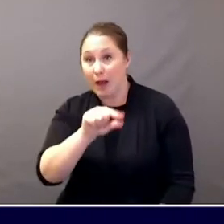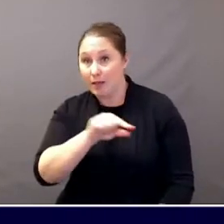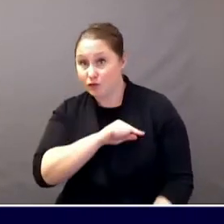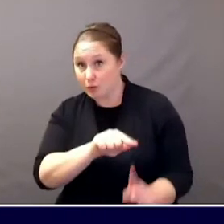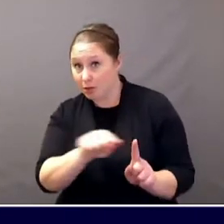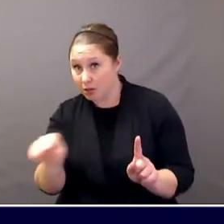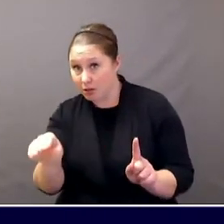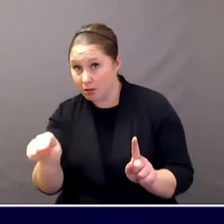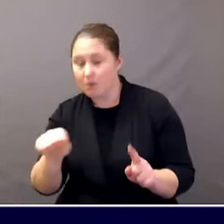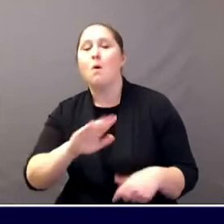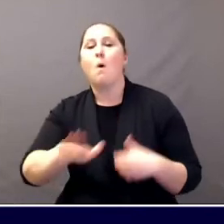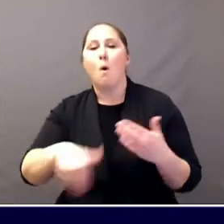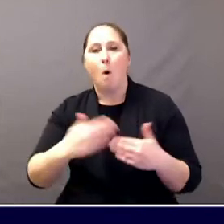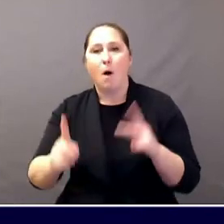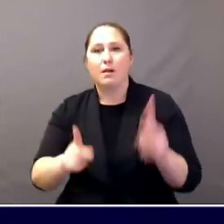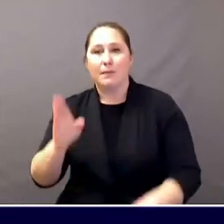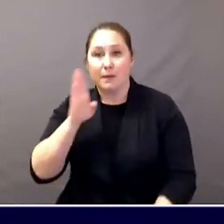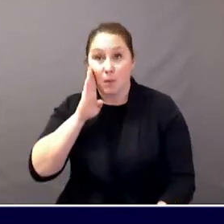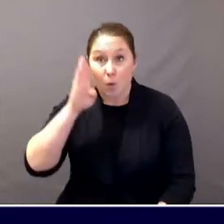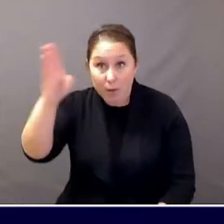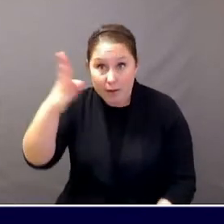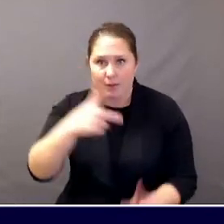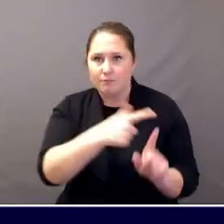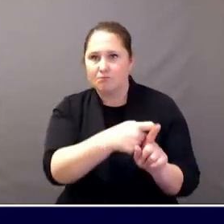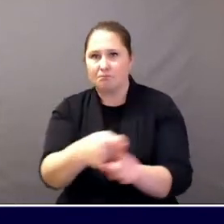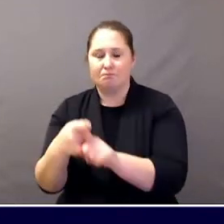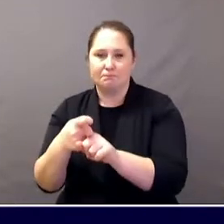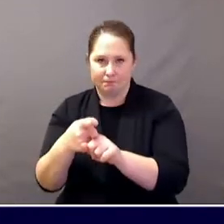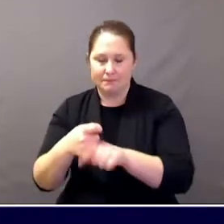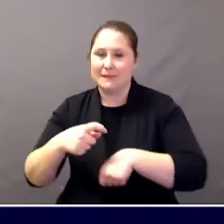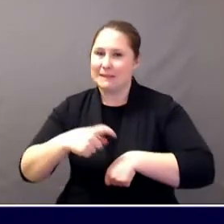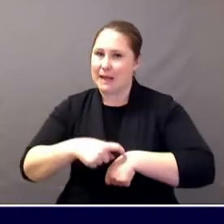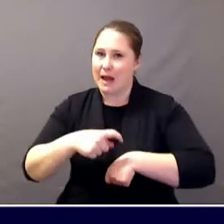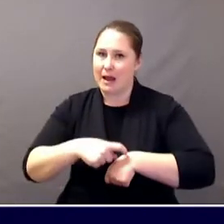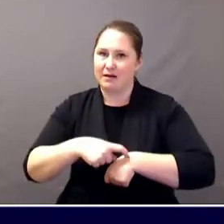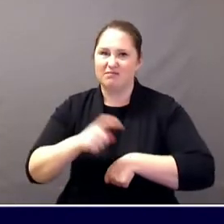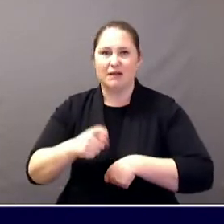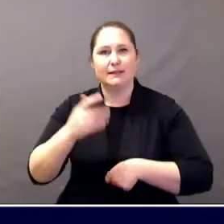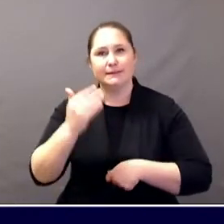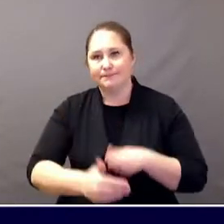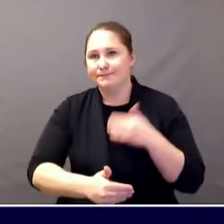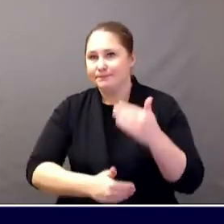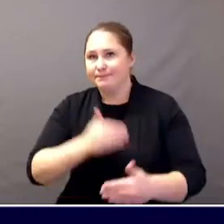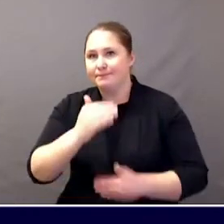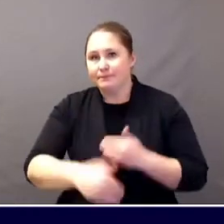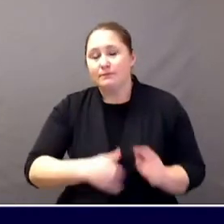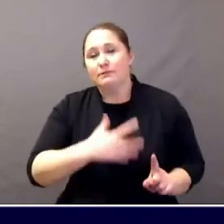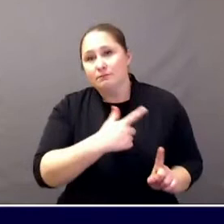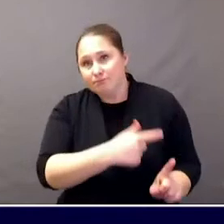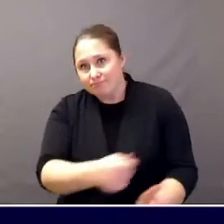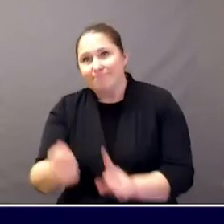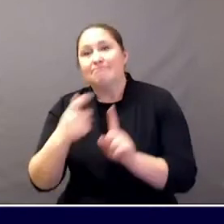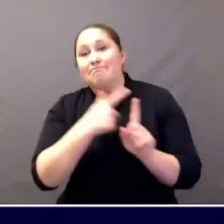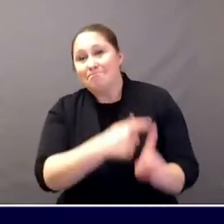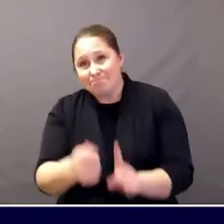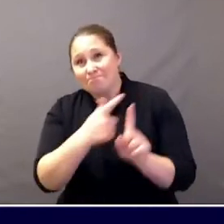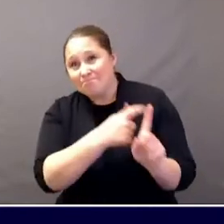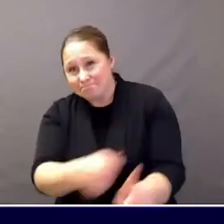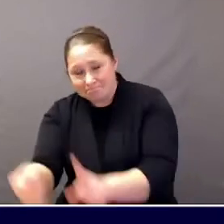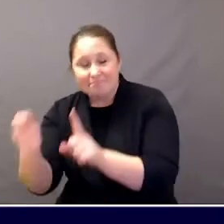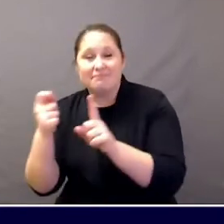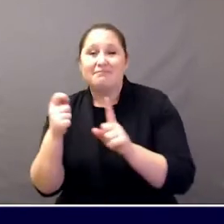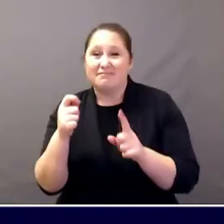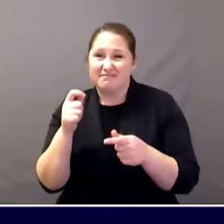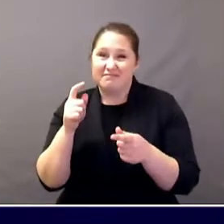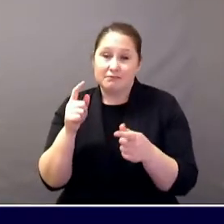It's just a matter of time. The phases for those latter categories are planned for the spring and summer. So to